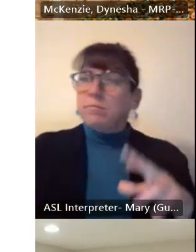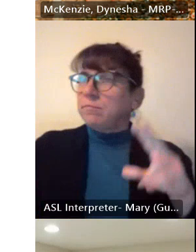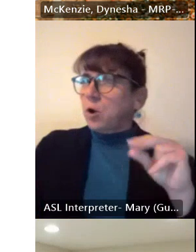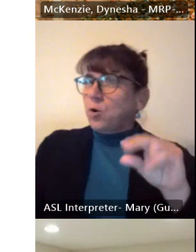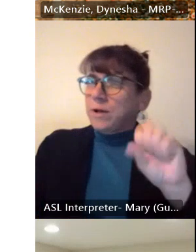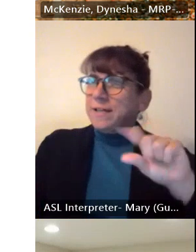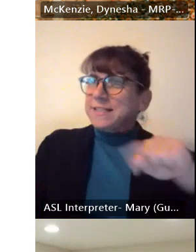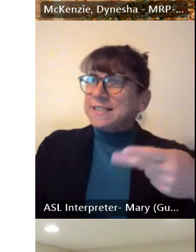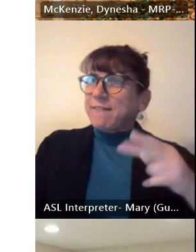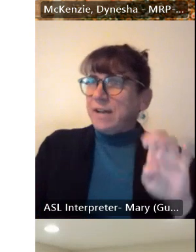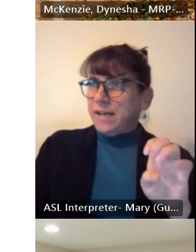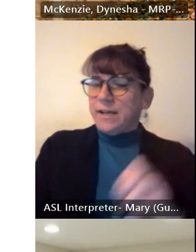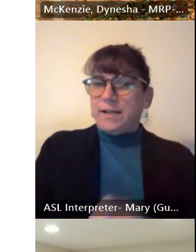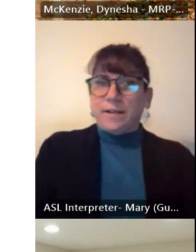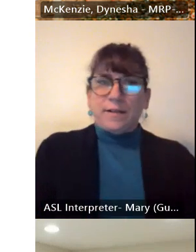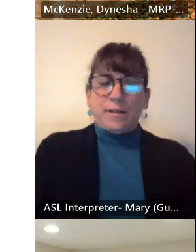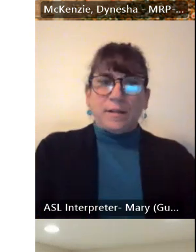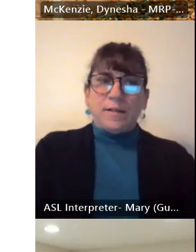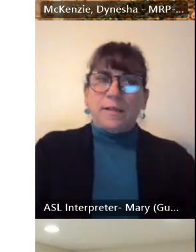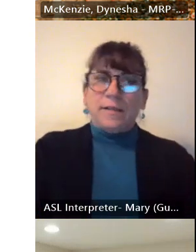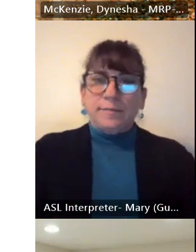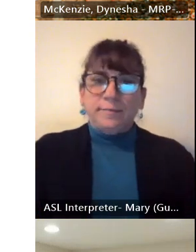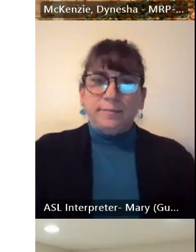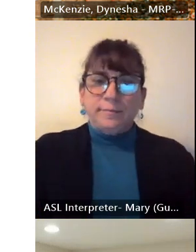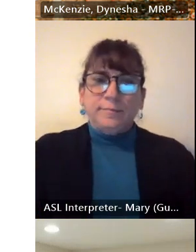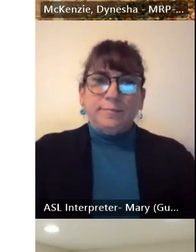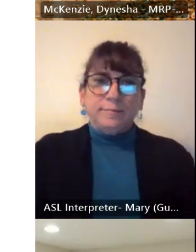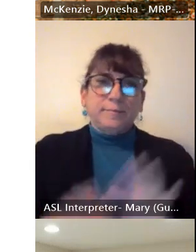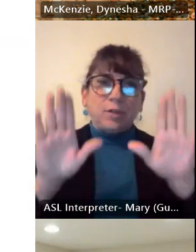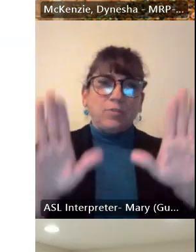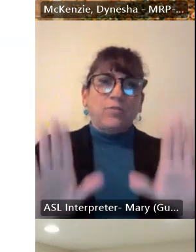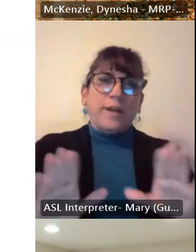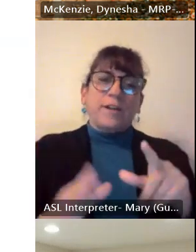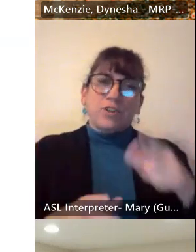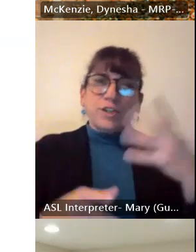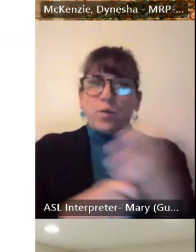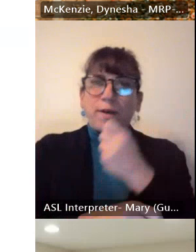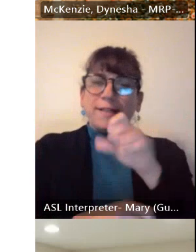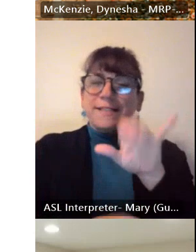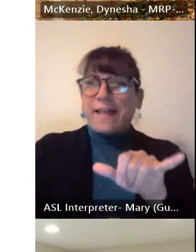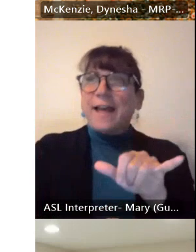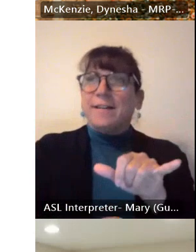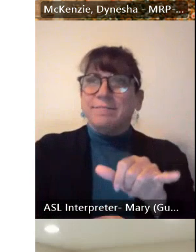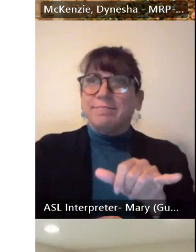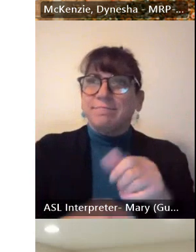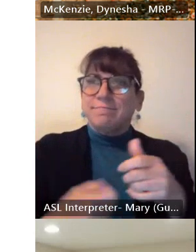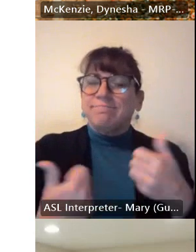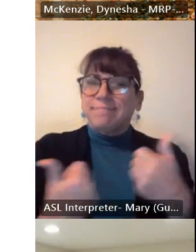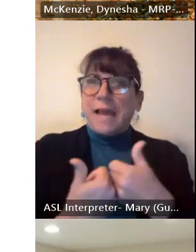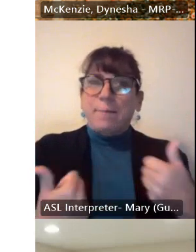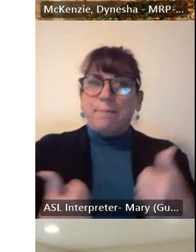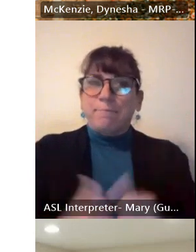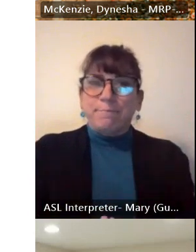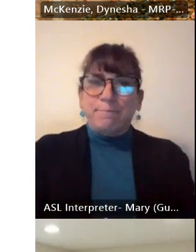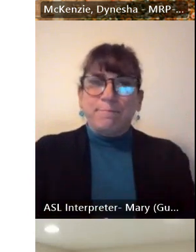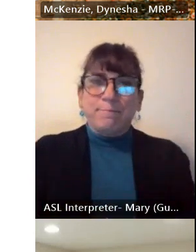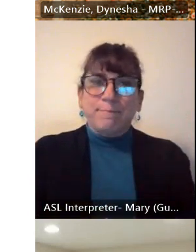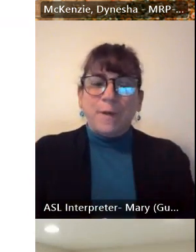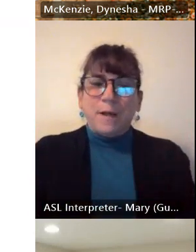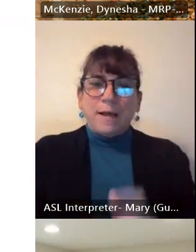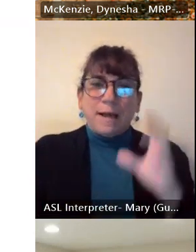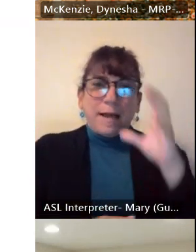Stephanie. Stephanie, great. Stephanie wins that round. So from now, okay, I